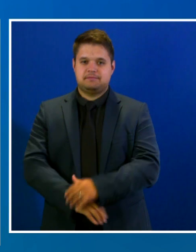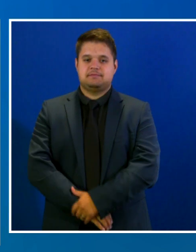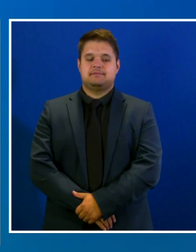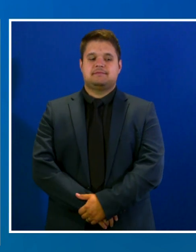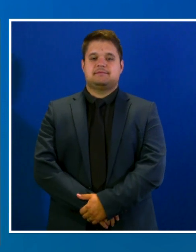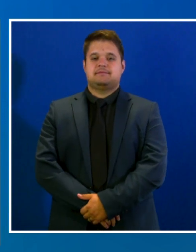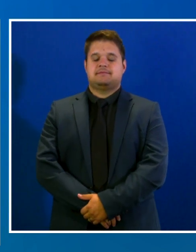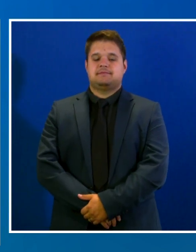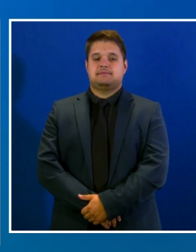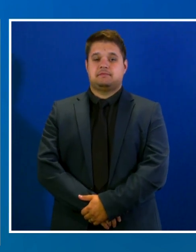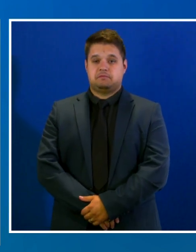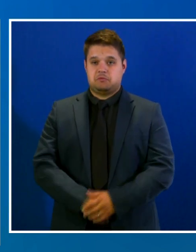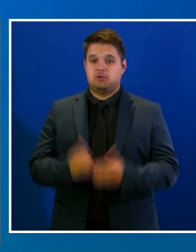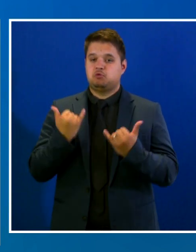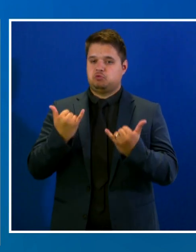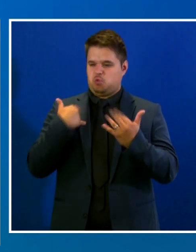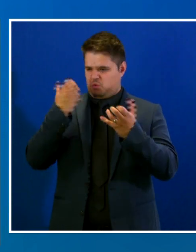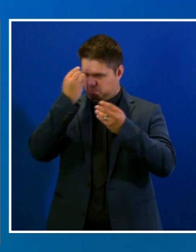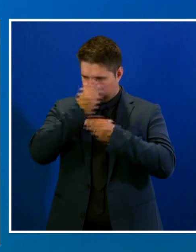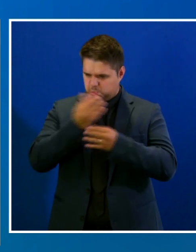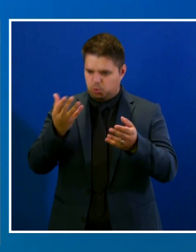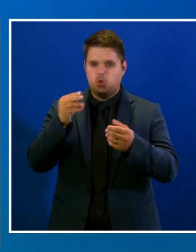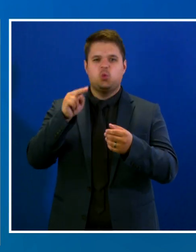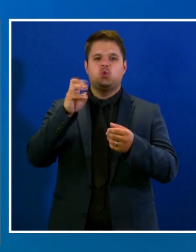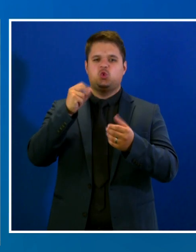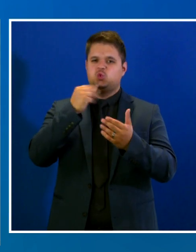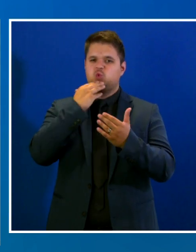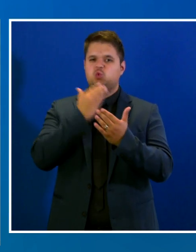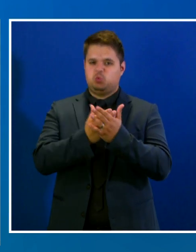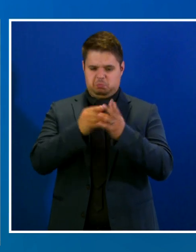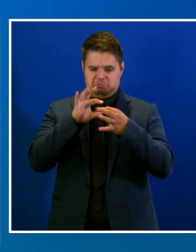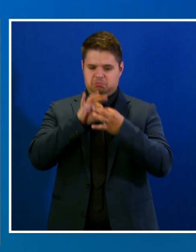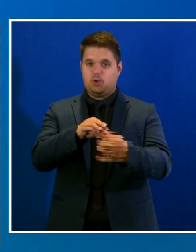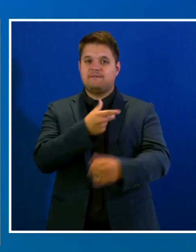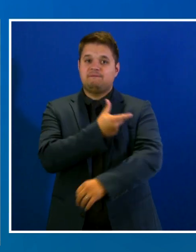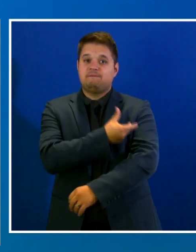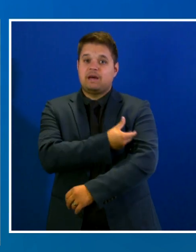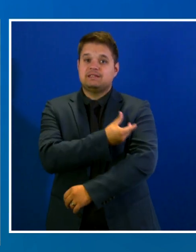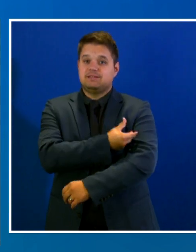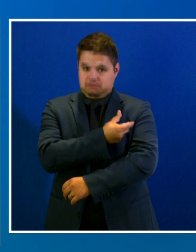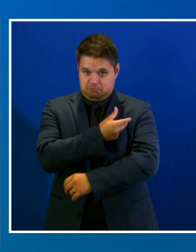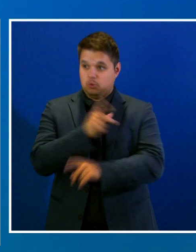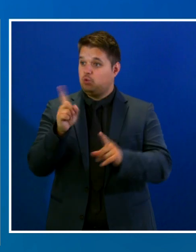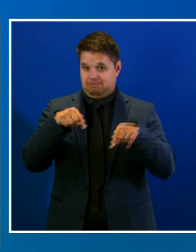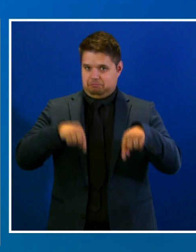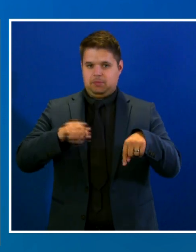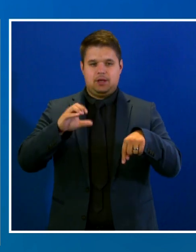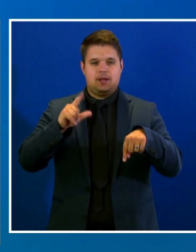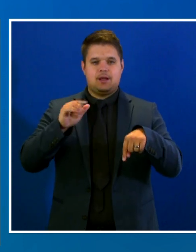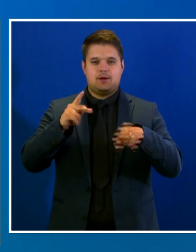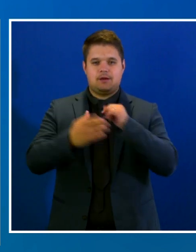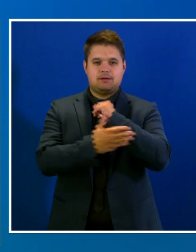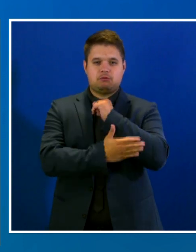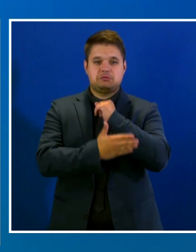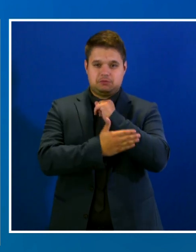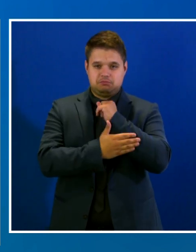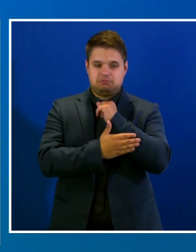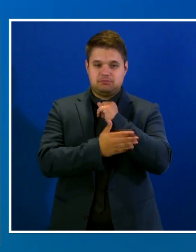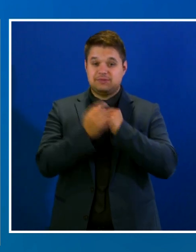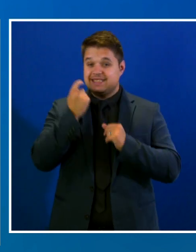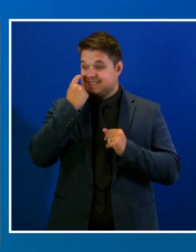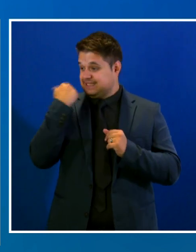on vaccination efforts in Clark County. On May 3rd, our community hit an important